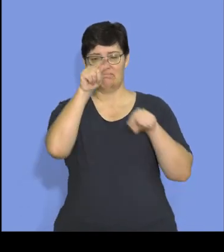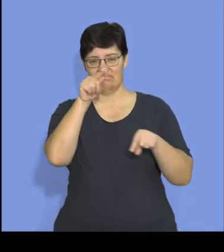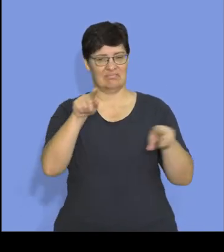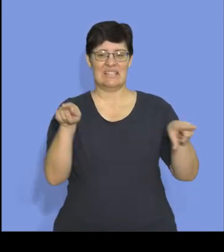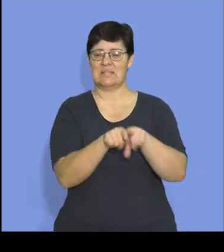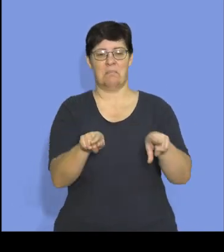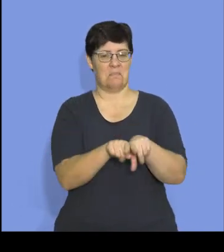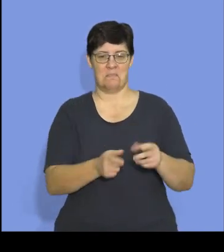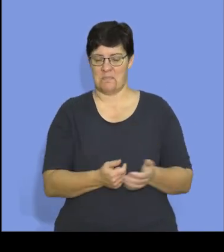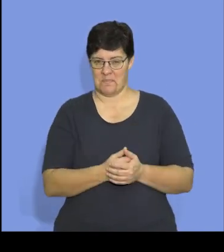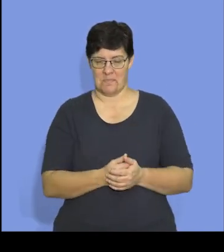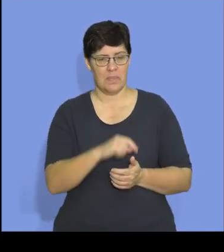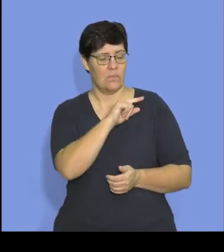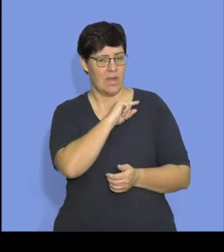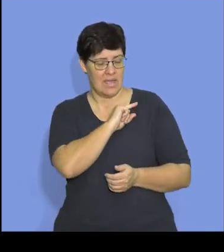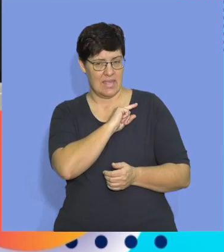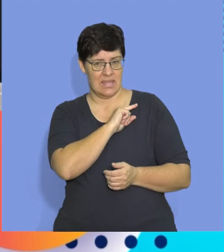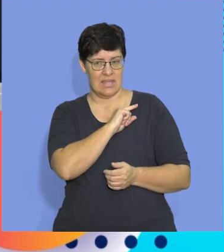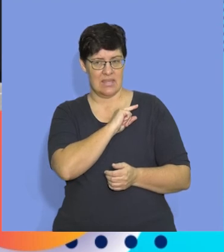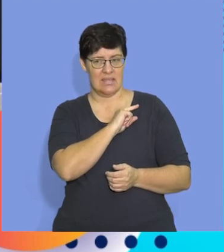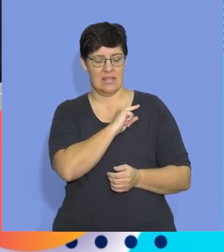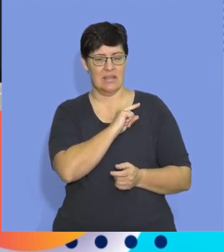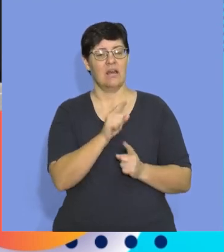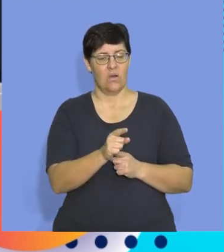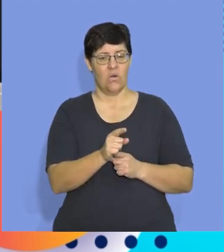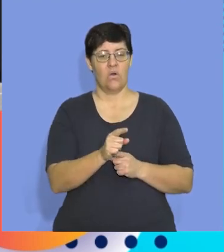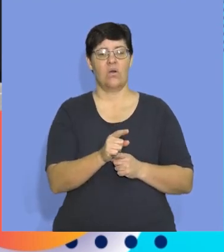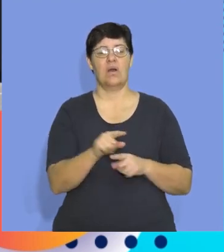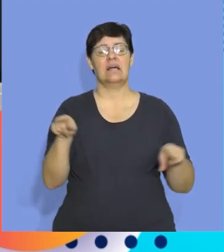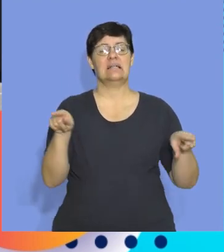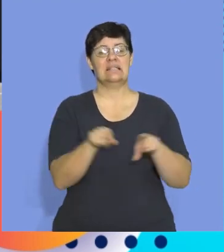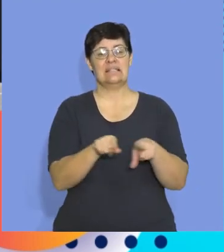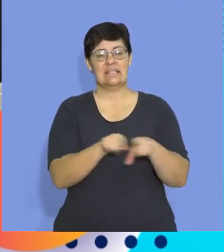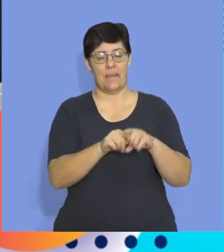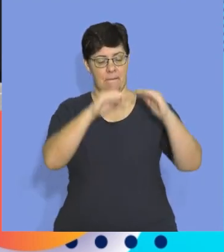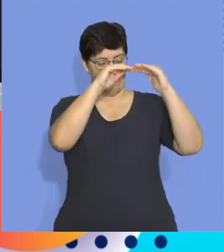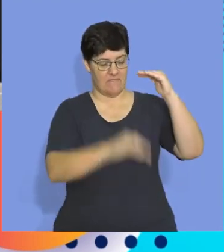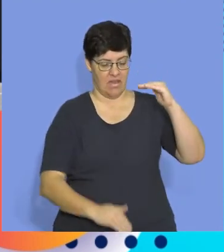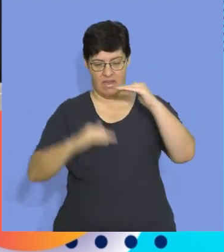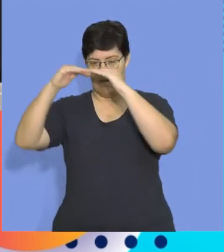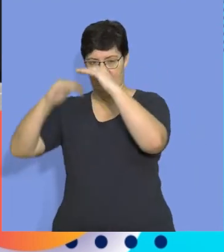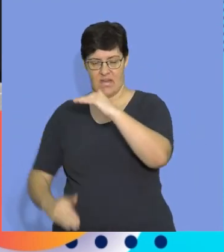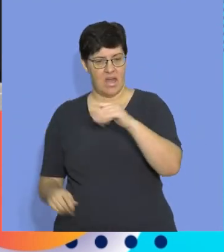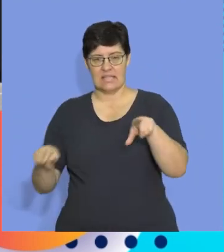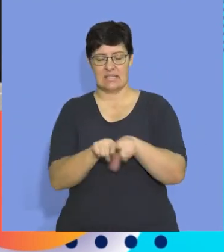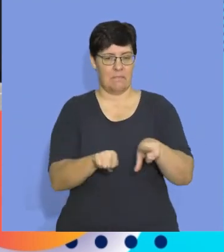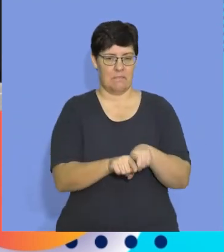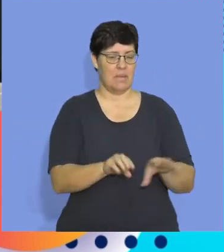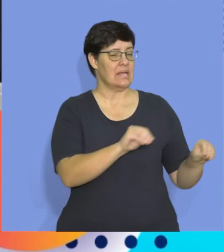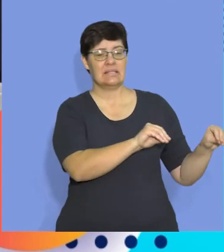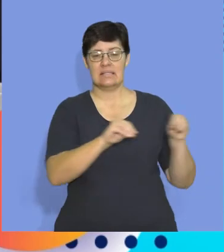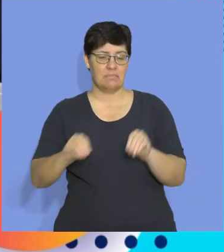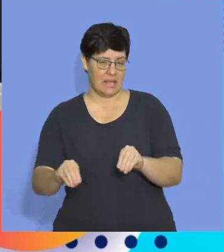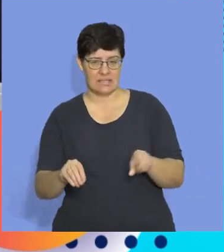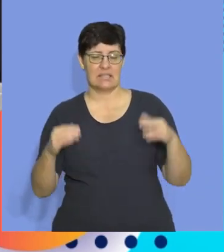same. Why? Because they fell the same distance. Their displacement is equal, so